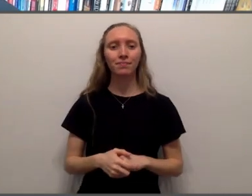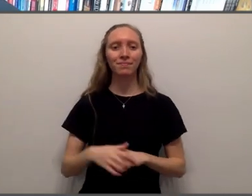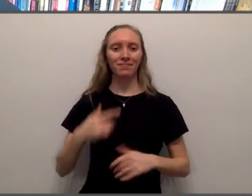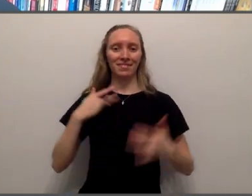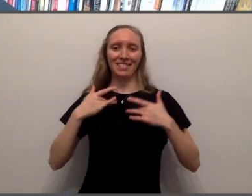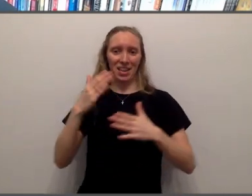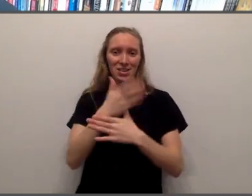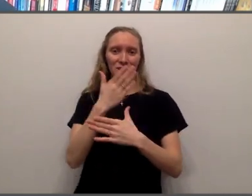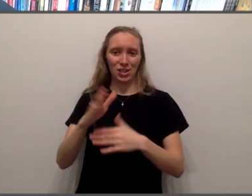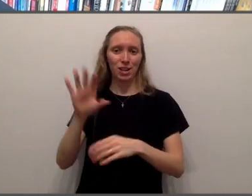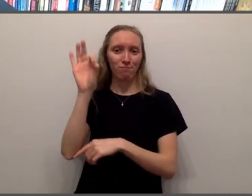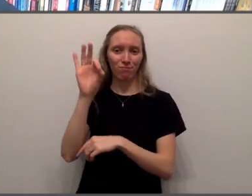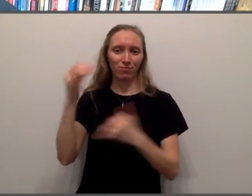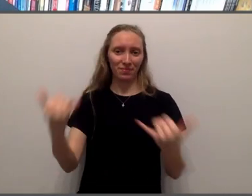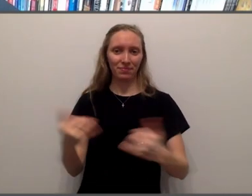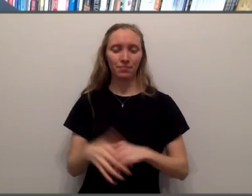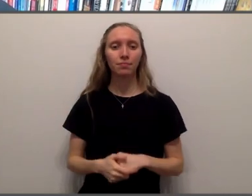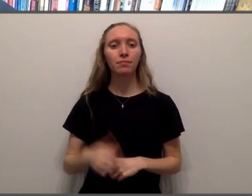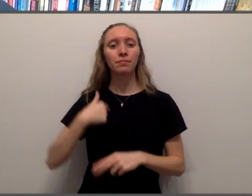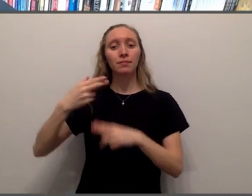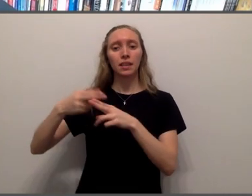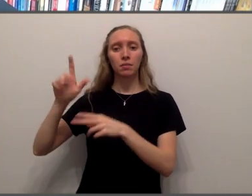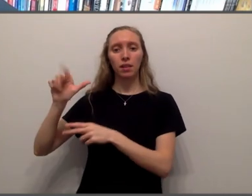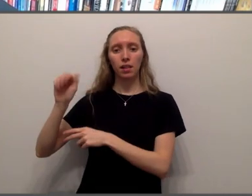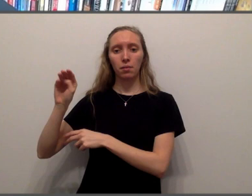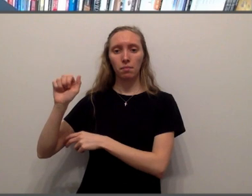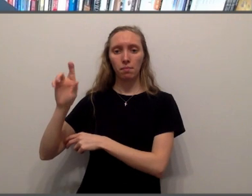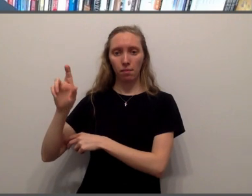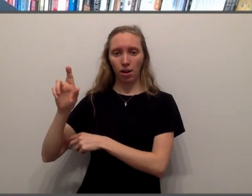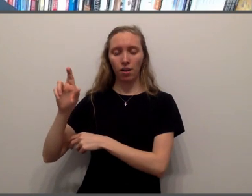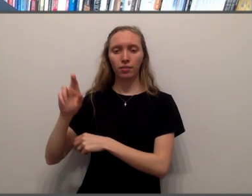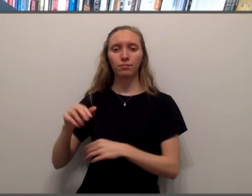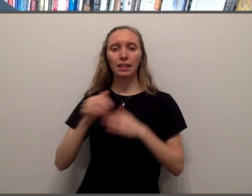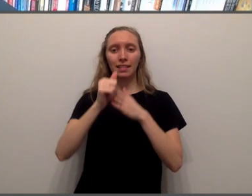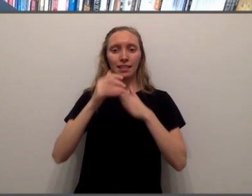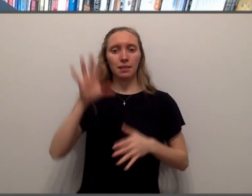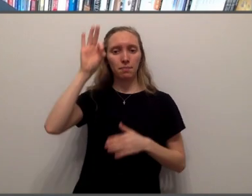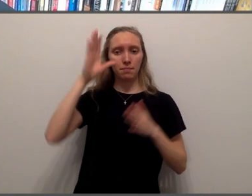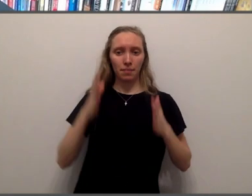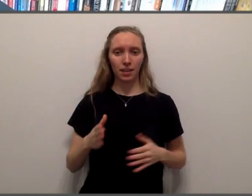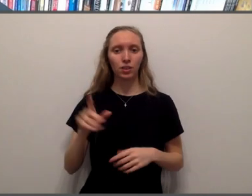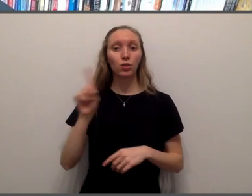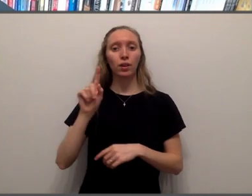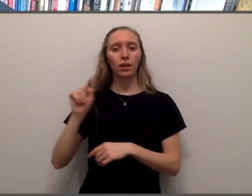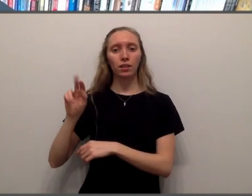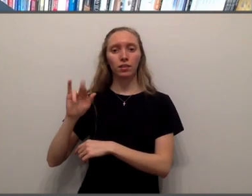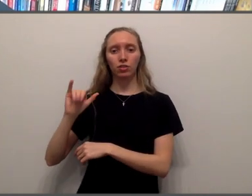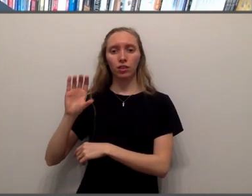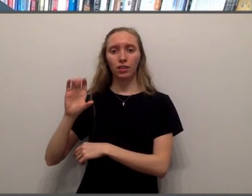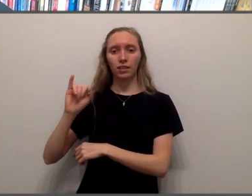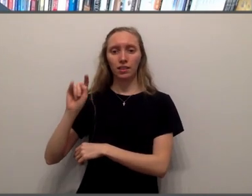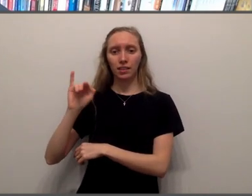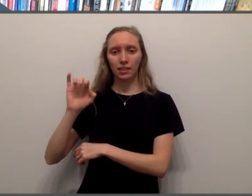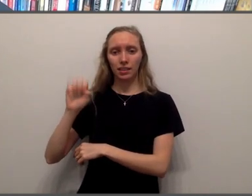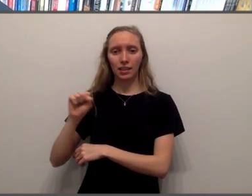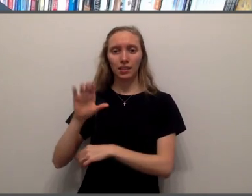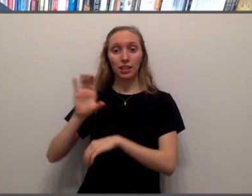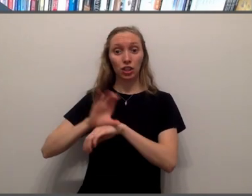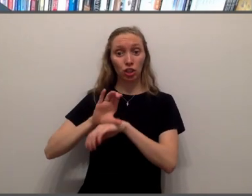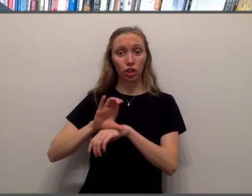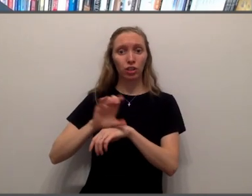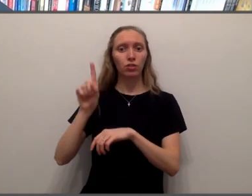name is Lamar. I'm the lead pastor at Tri-Cities Church in the United States in the Atlanta,